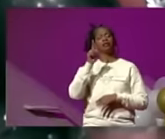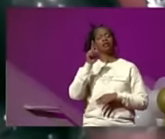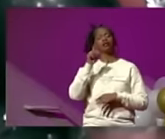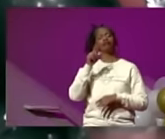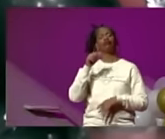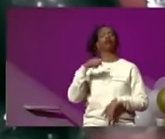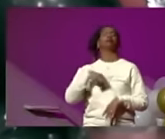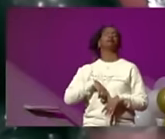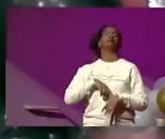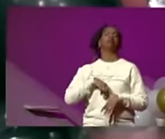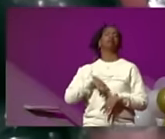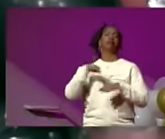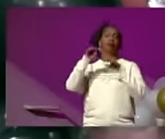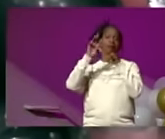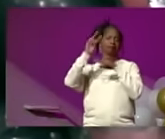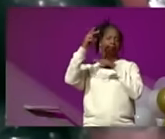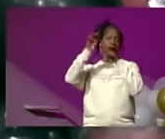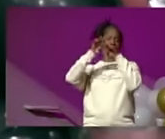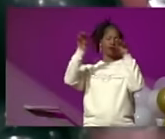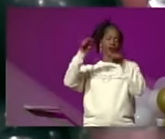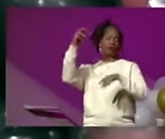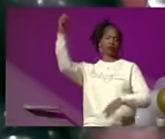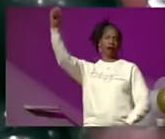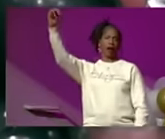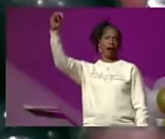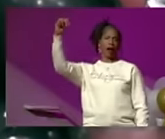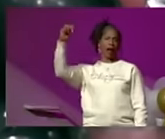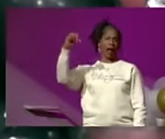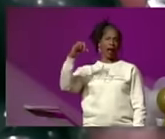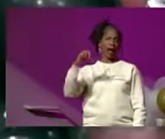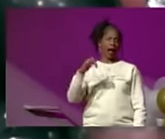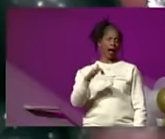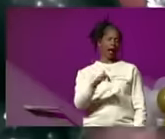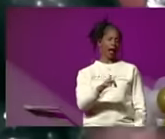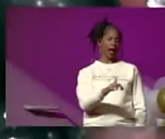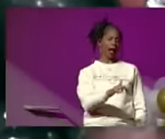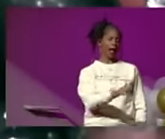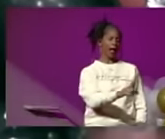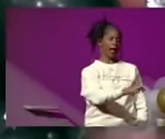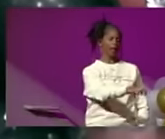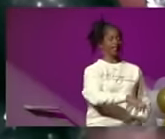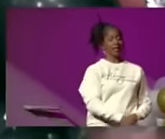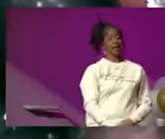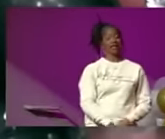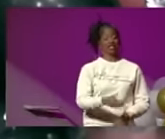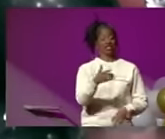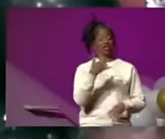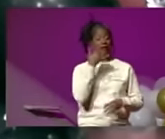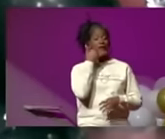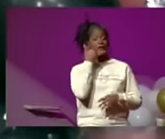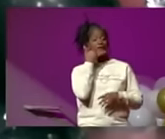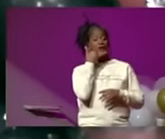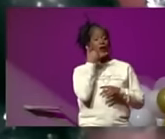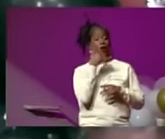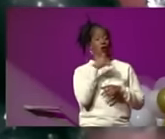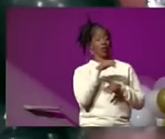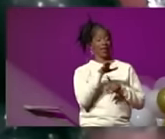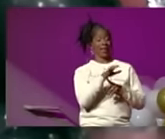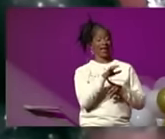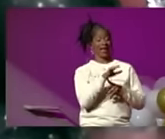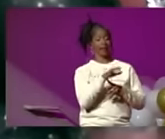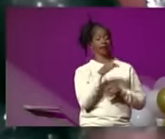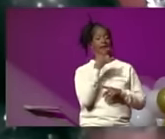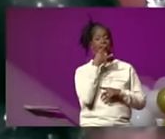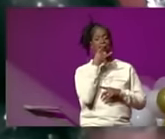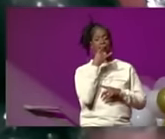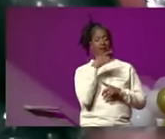steps with the flashlight on the cell phone of her mama. And the granddaughter runs down the steps